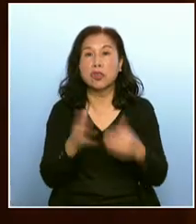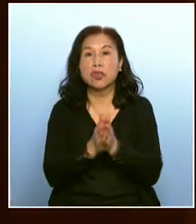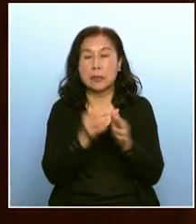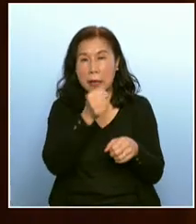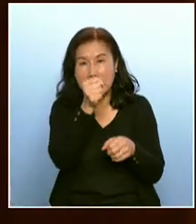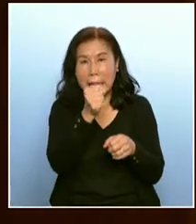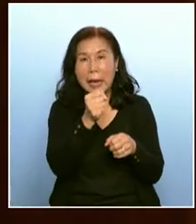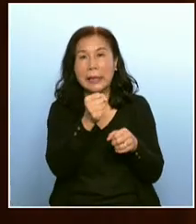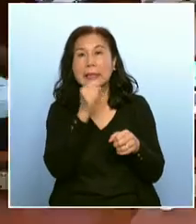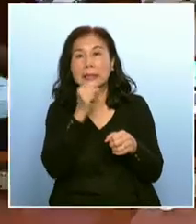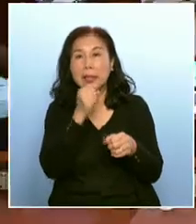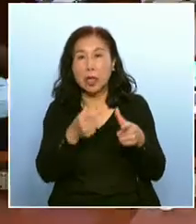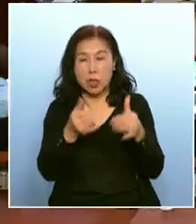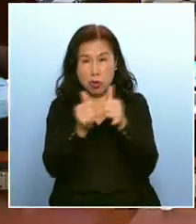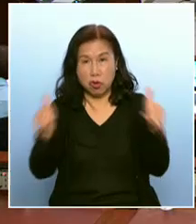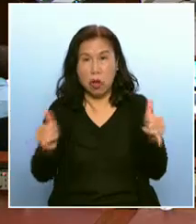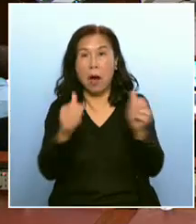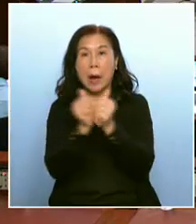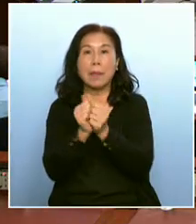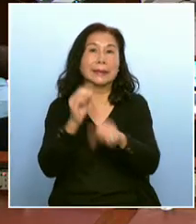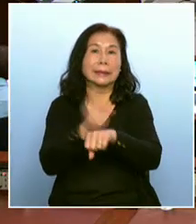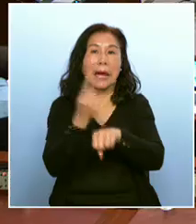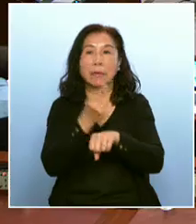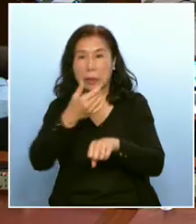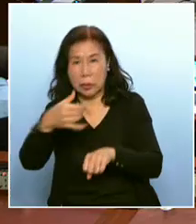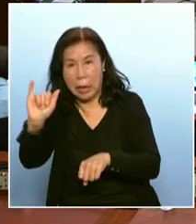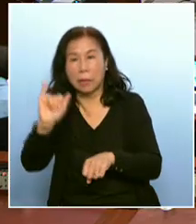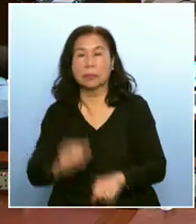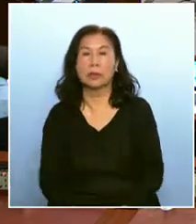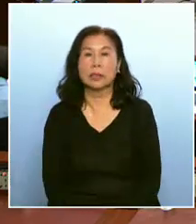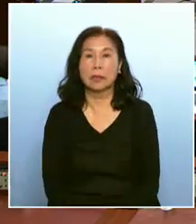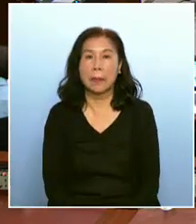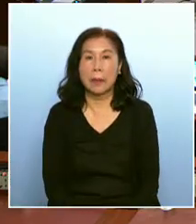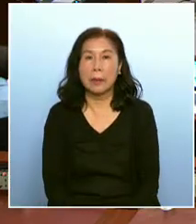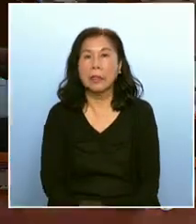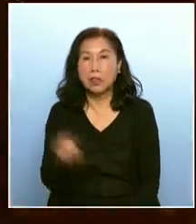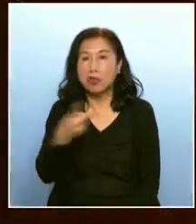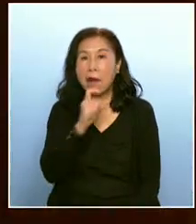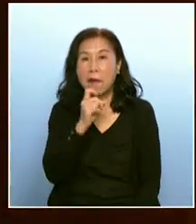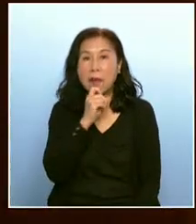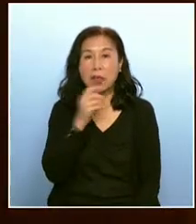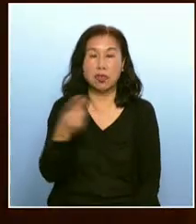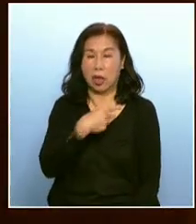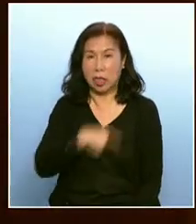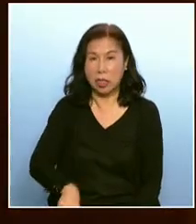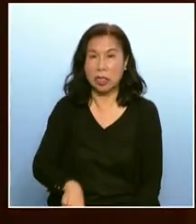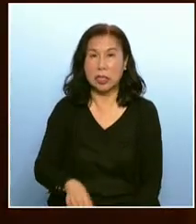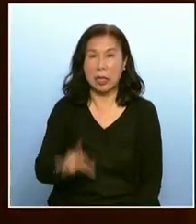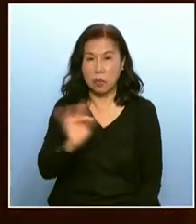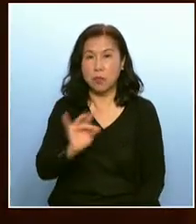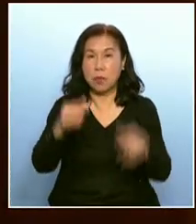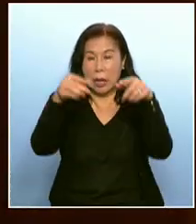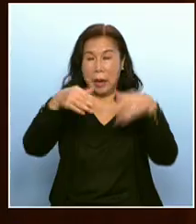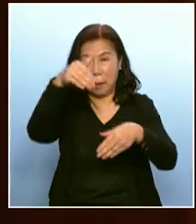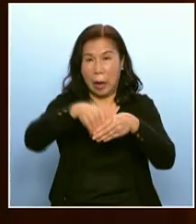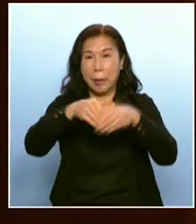please do not stamp on the ballot paper immediately, because I will ask members of the press at the press gallery